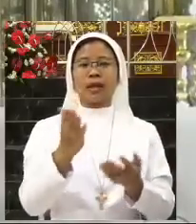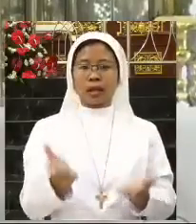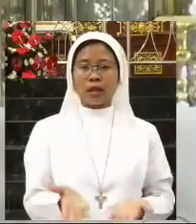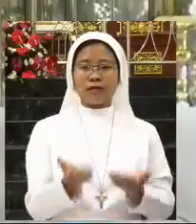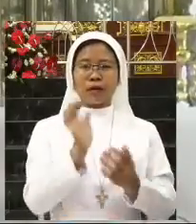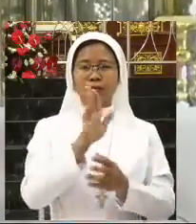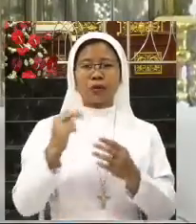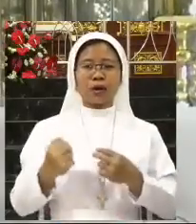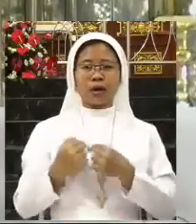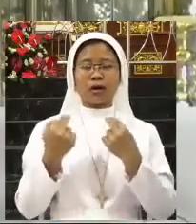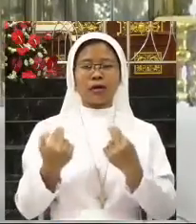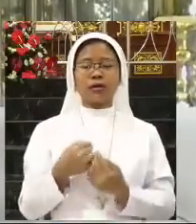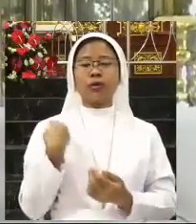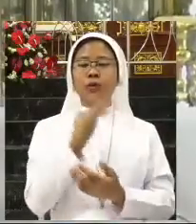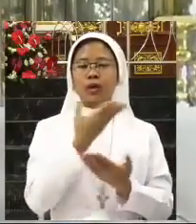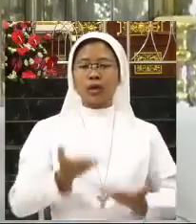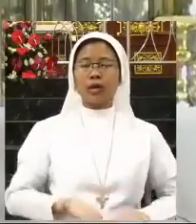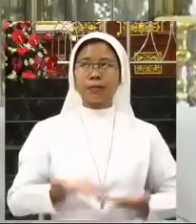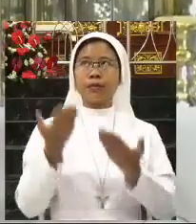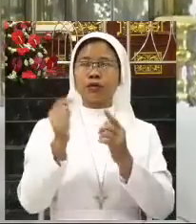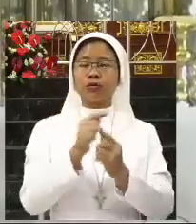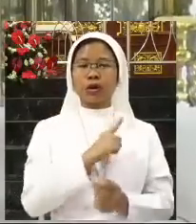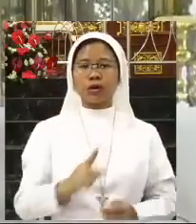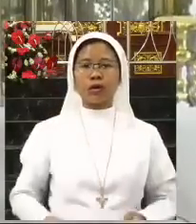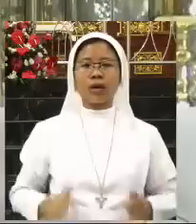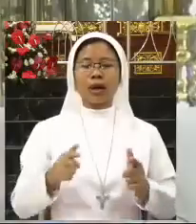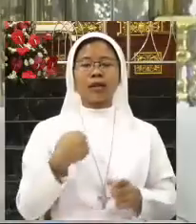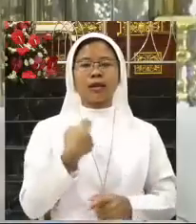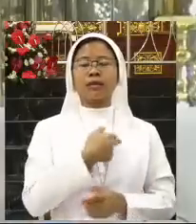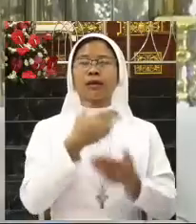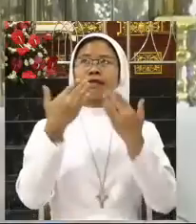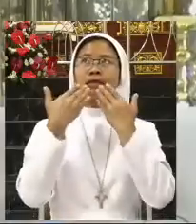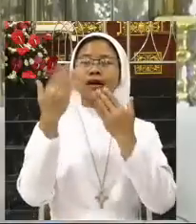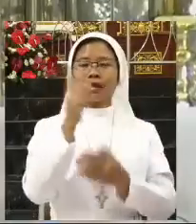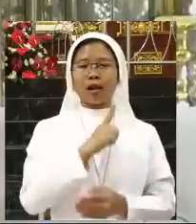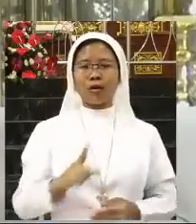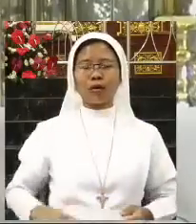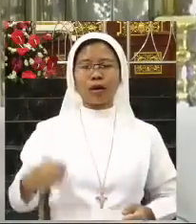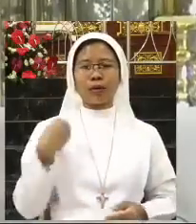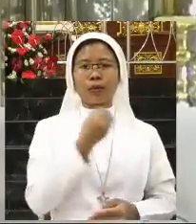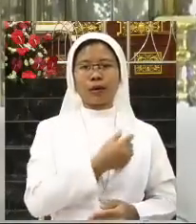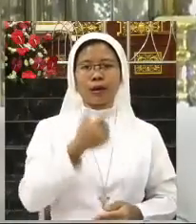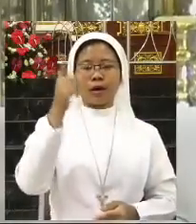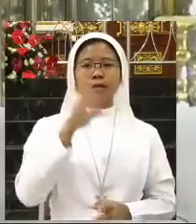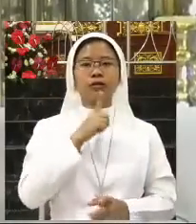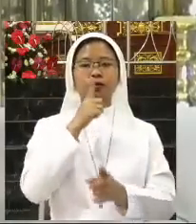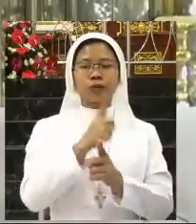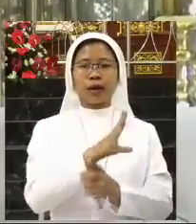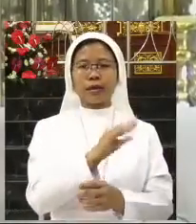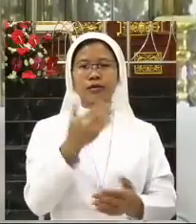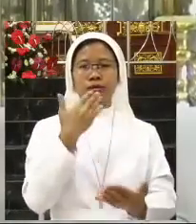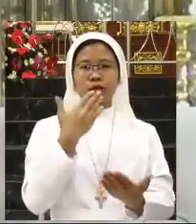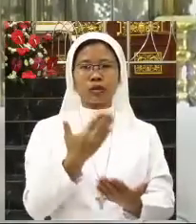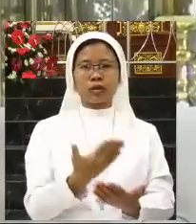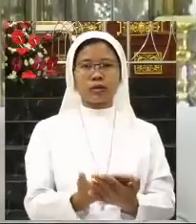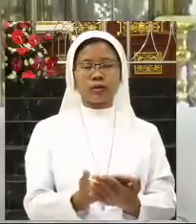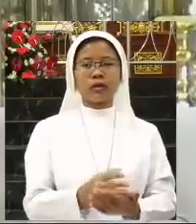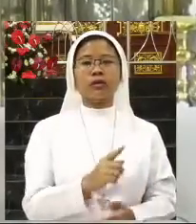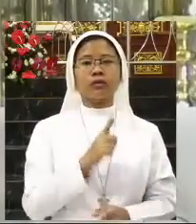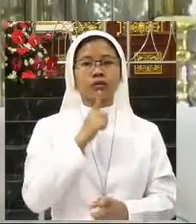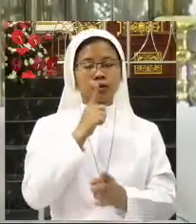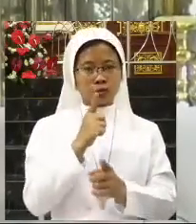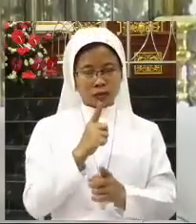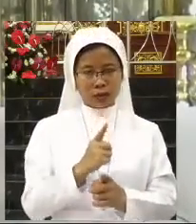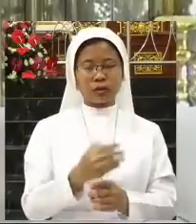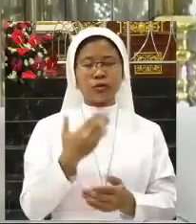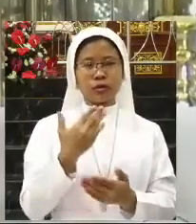your hearts. We lift them up to the Lord. Let us give thanks to the Lord our God. It is right and just. It is